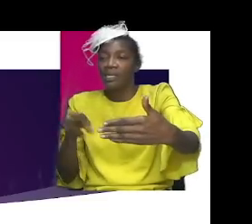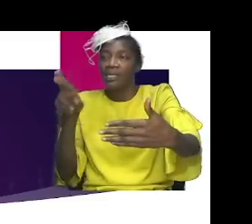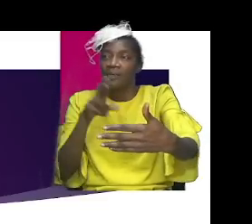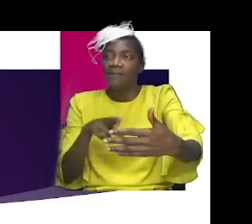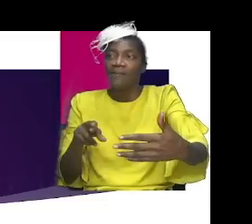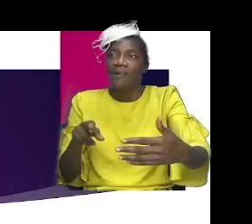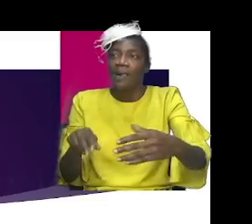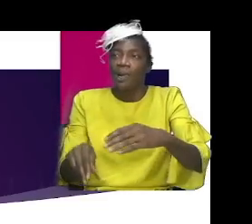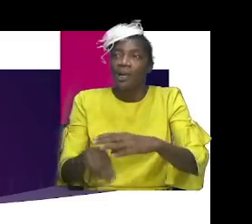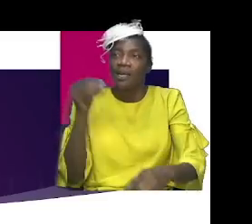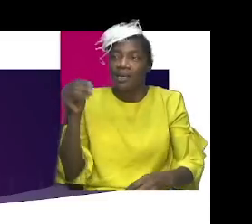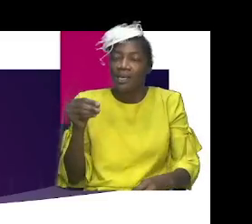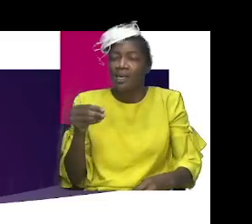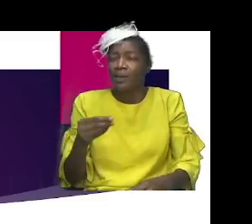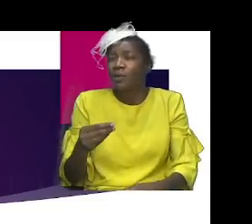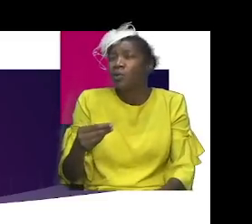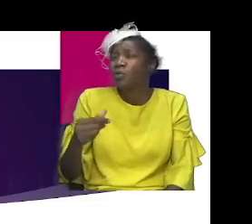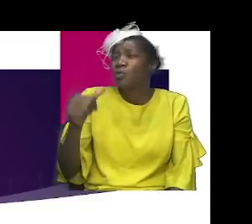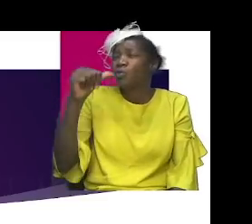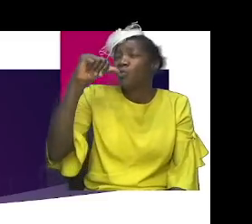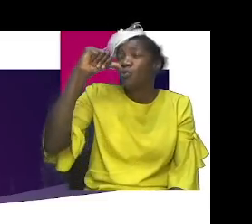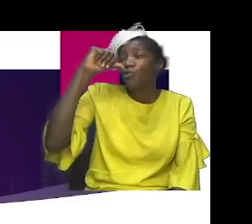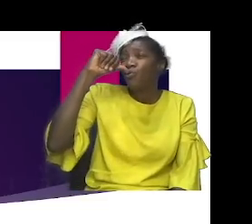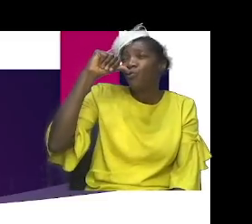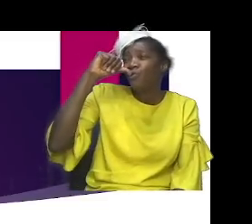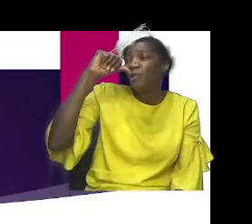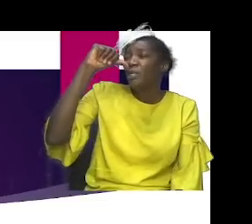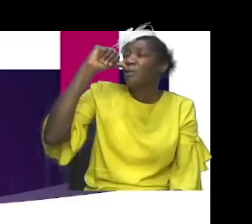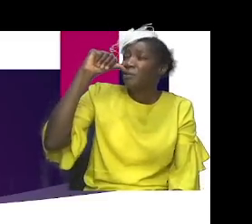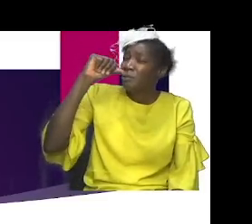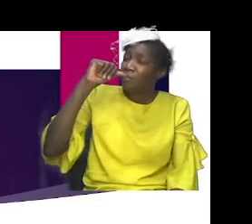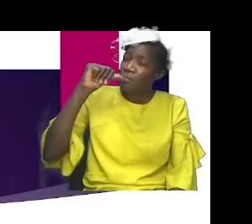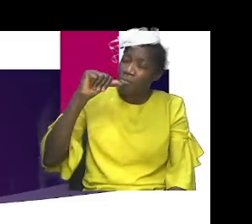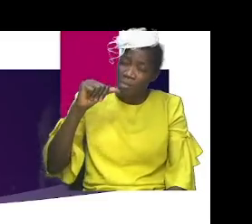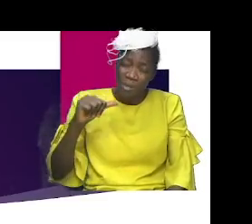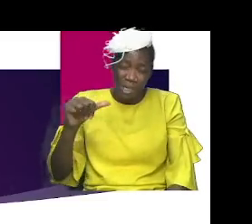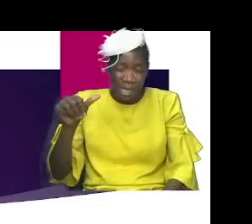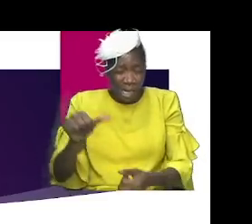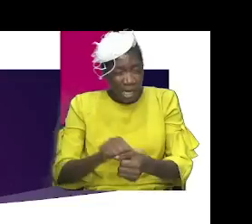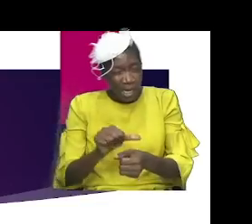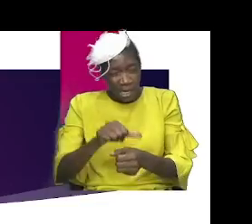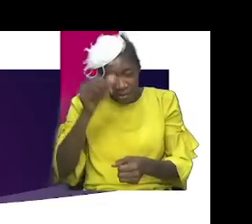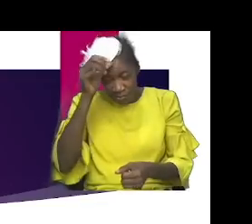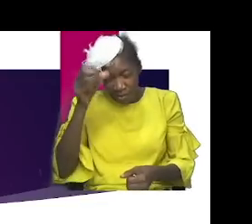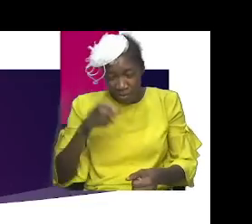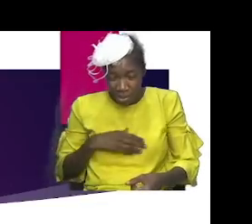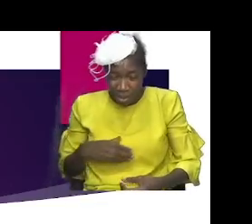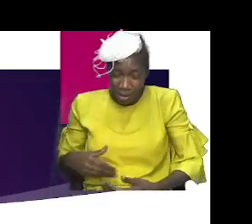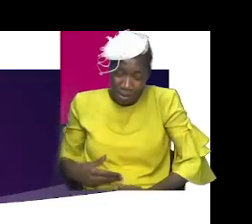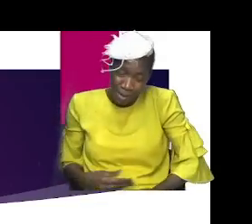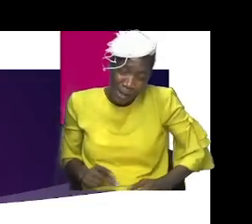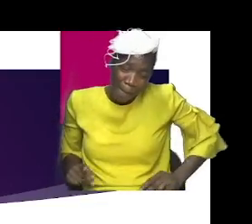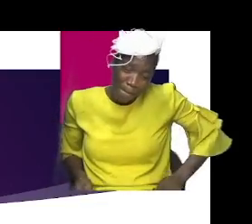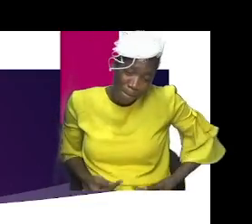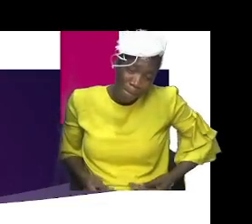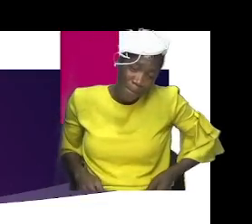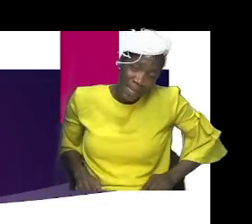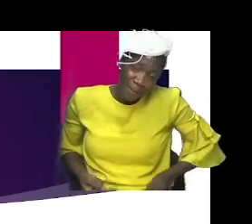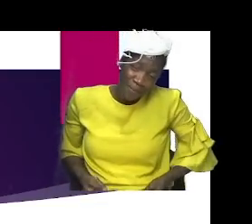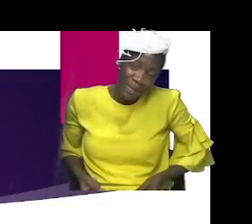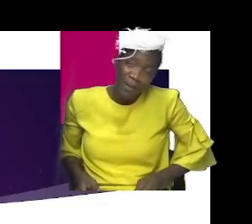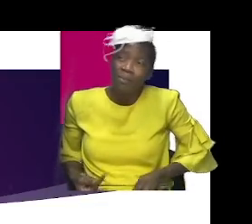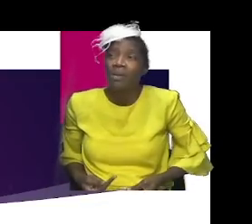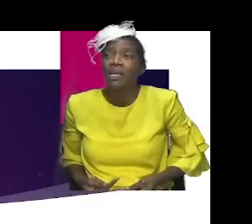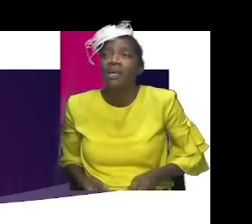Pepto-Bismol run out at the pharmacy because every man had belly ache, running belly, everything.